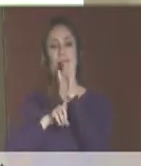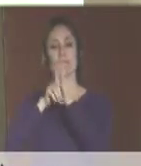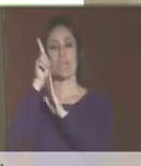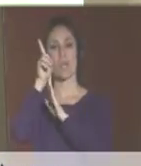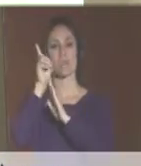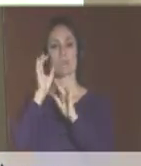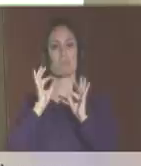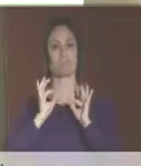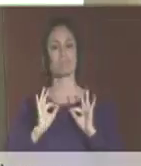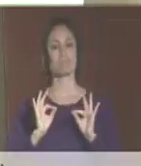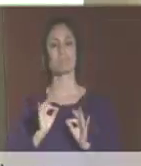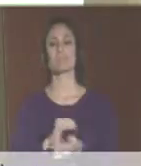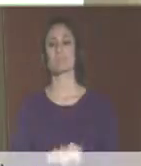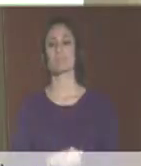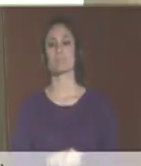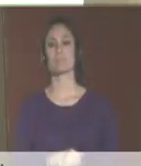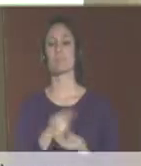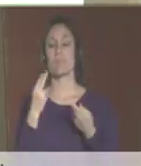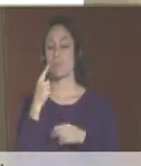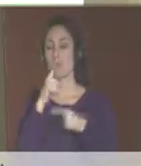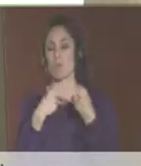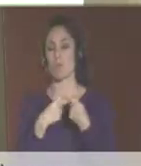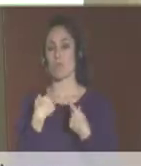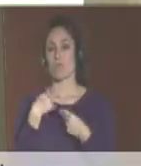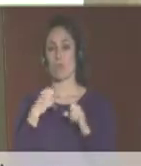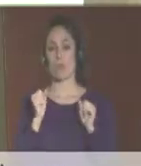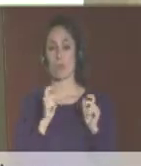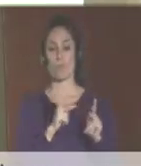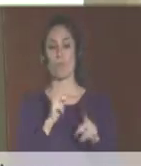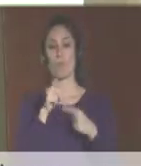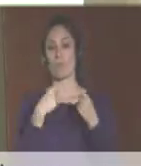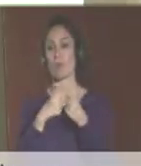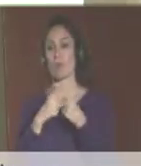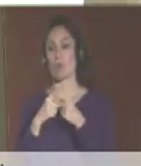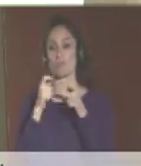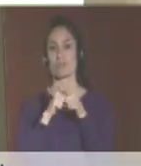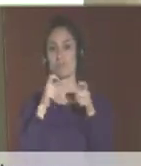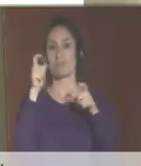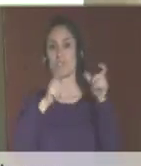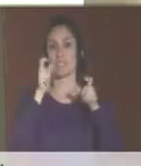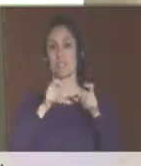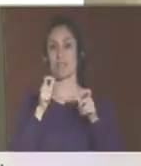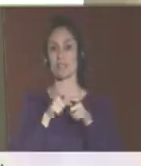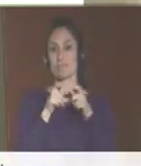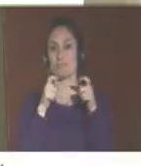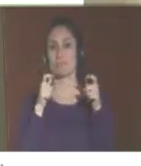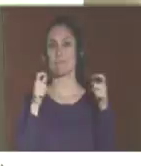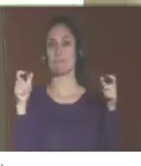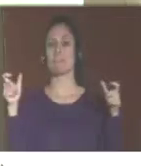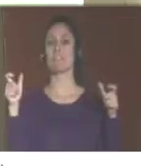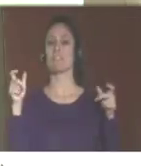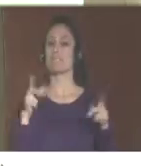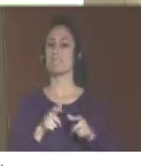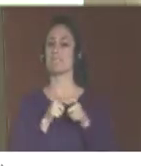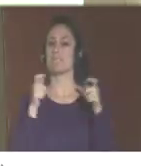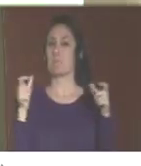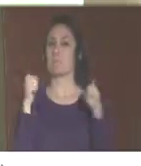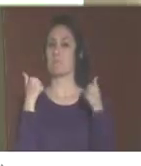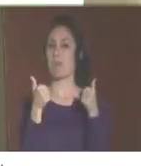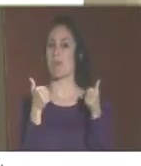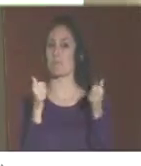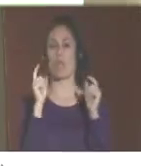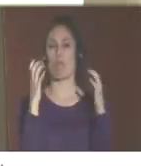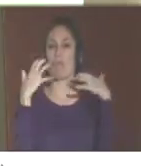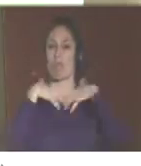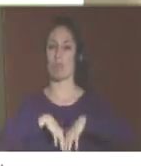with sustainable development, because we have an opportunity here. If cities are going to grow, we have an opportunity to